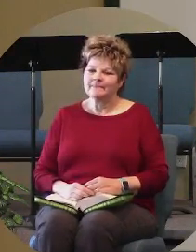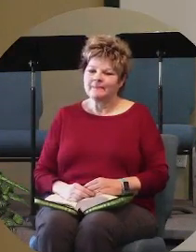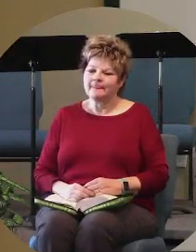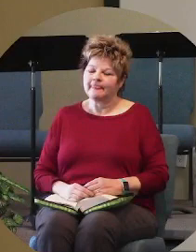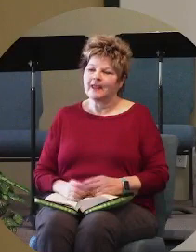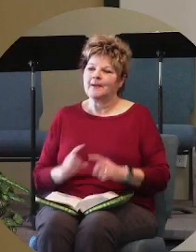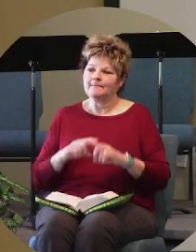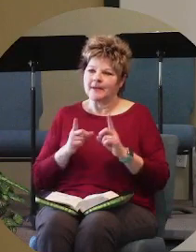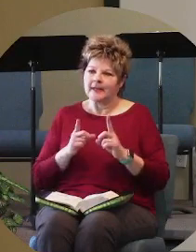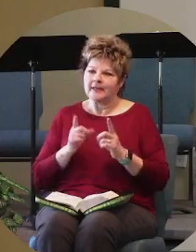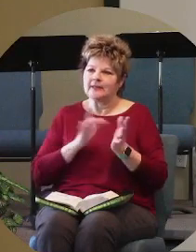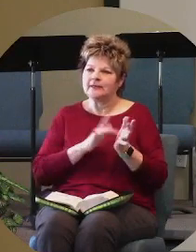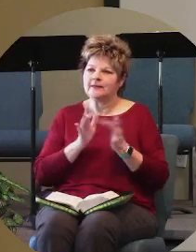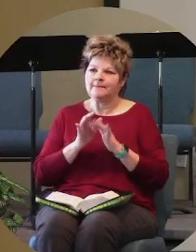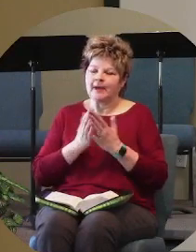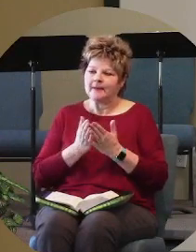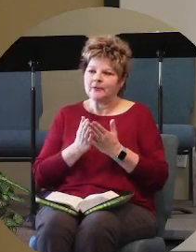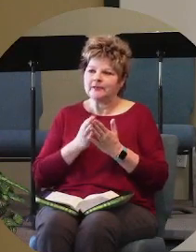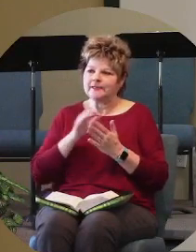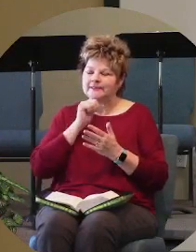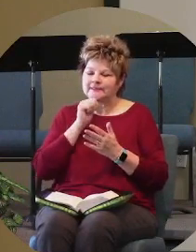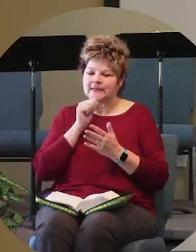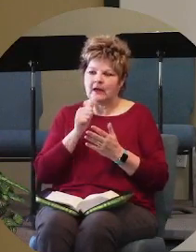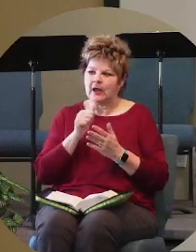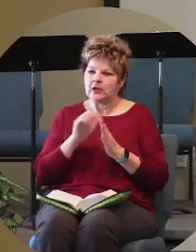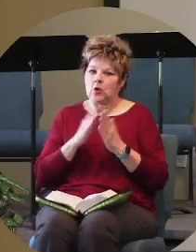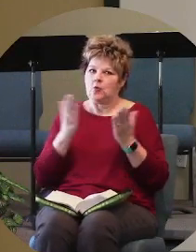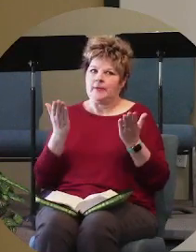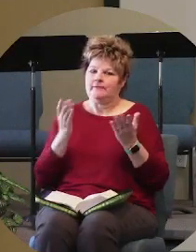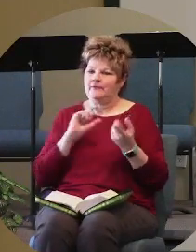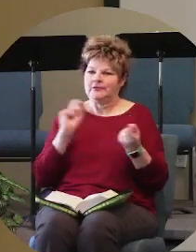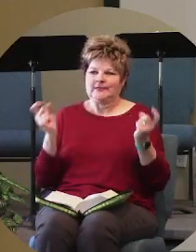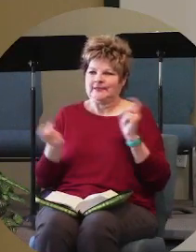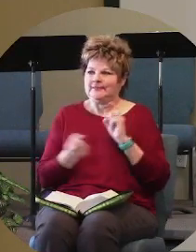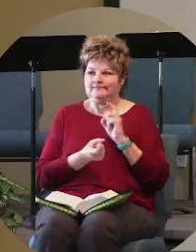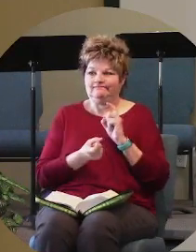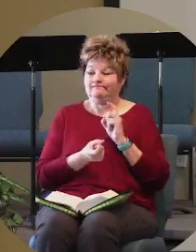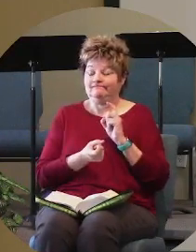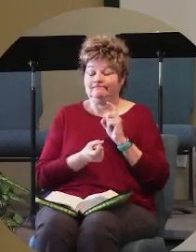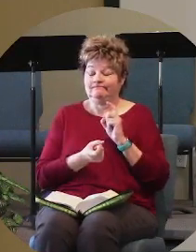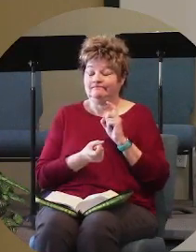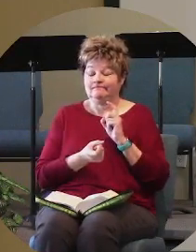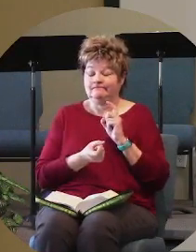But the Bible is not open for change.